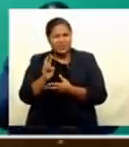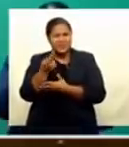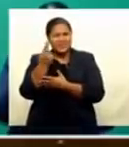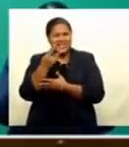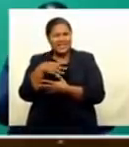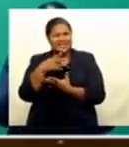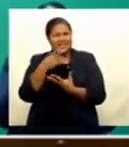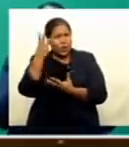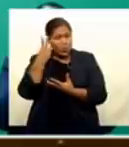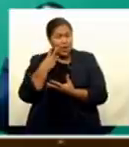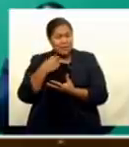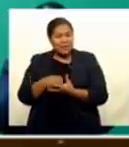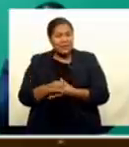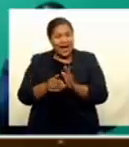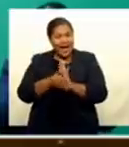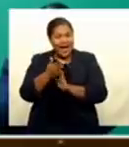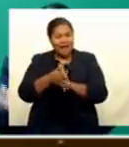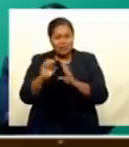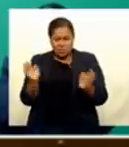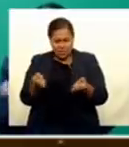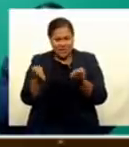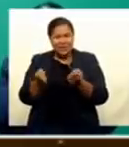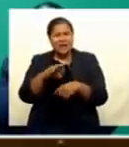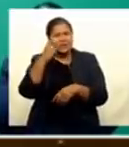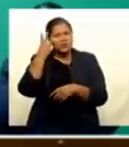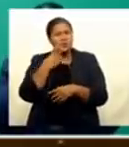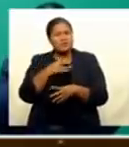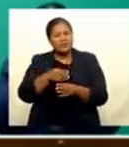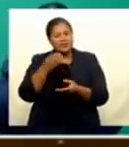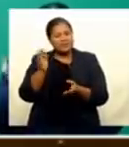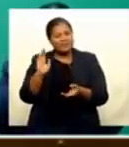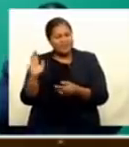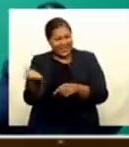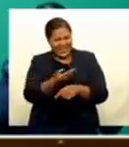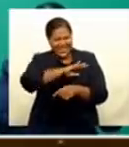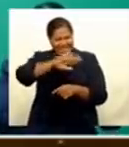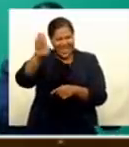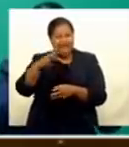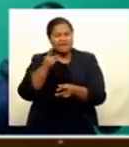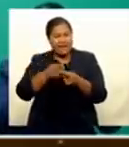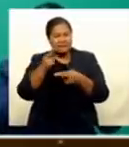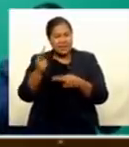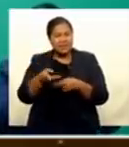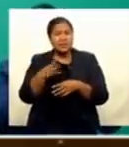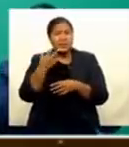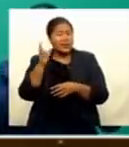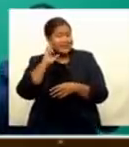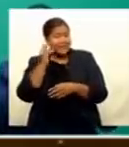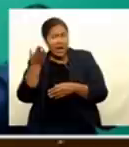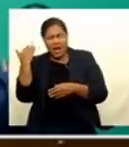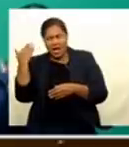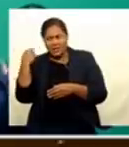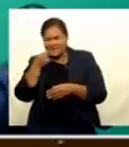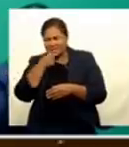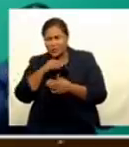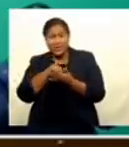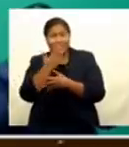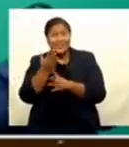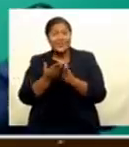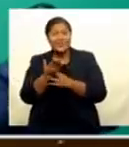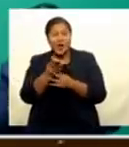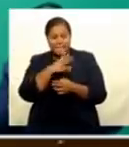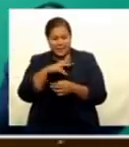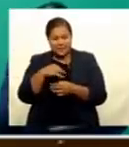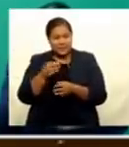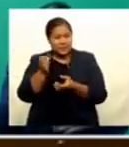customers. To encourage more women into cane farming, as we've heard in the last couple of days, Mr. Speaker, through the Ministry of Sugar